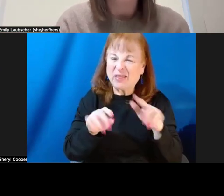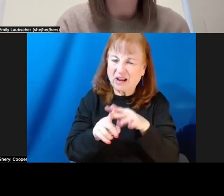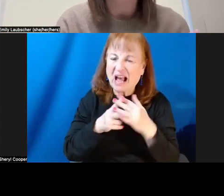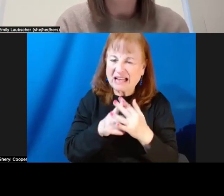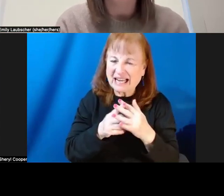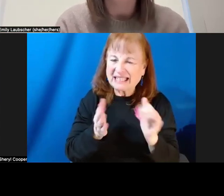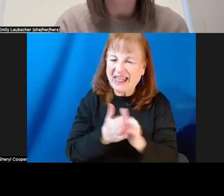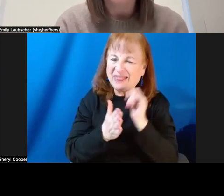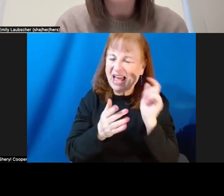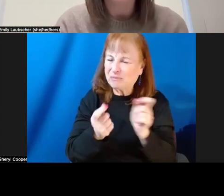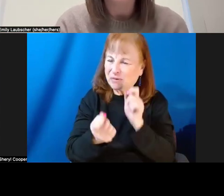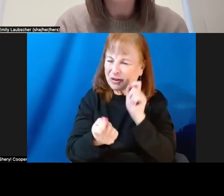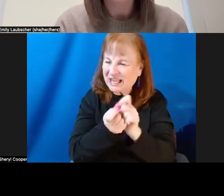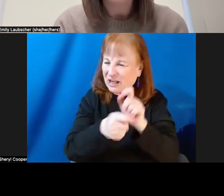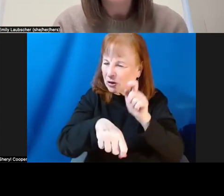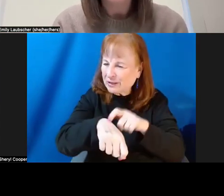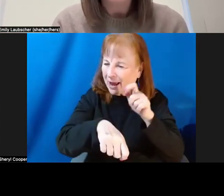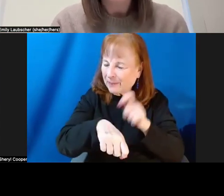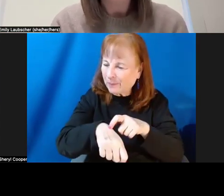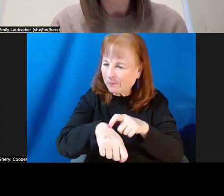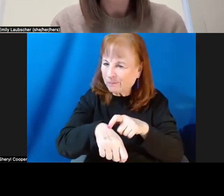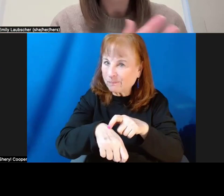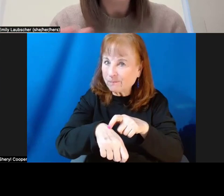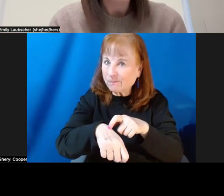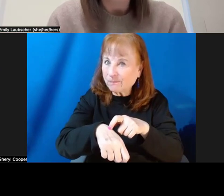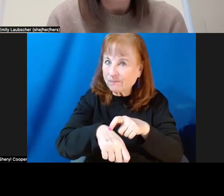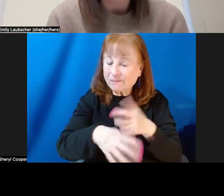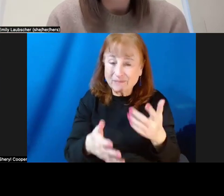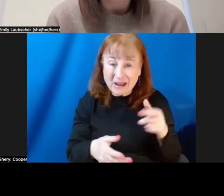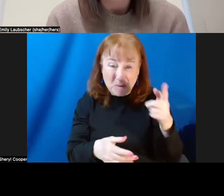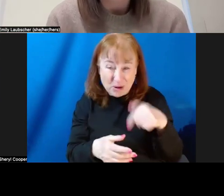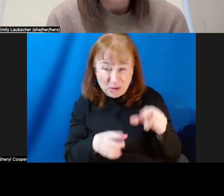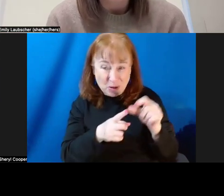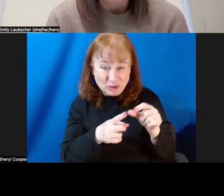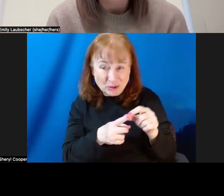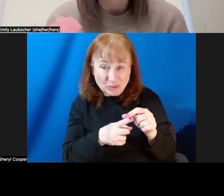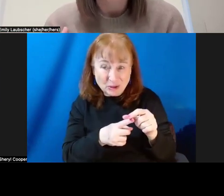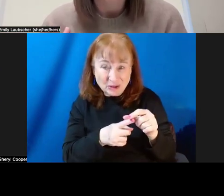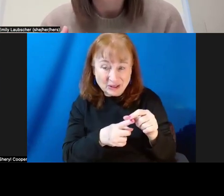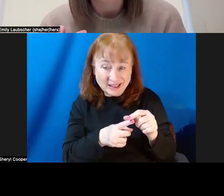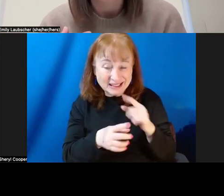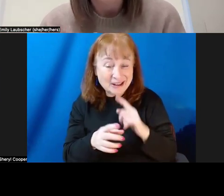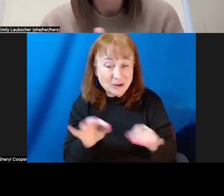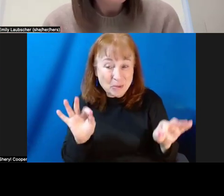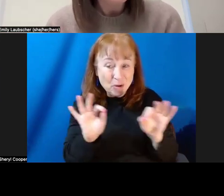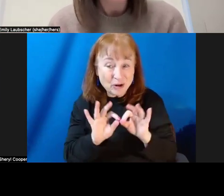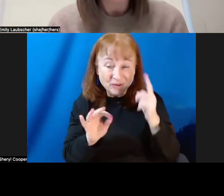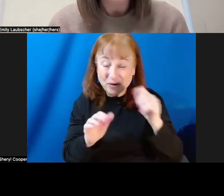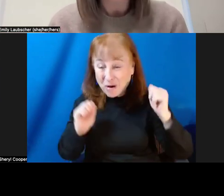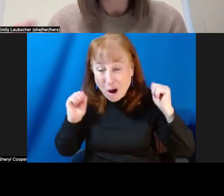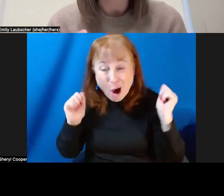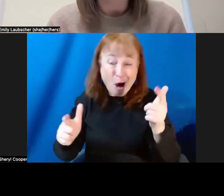that particular point in time. But are those the words that are important for all